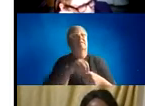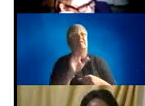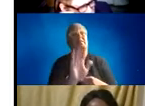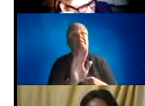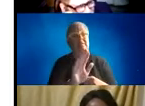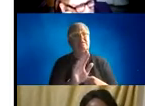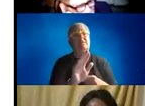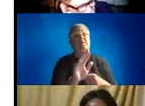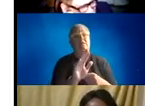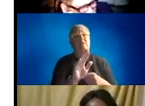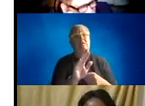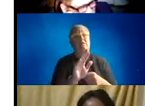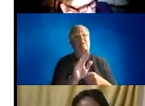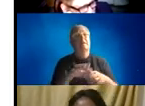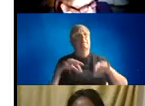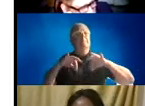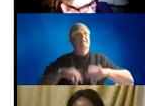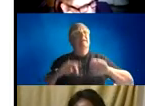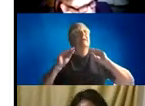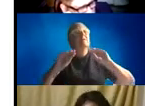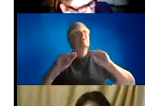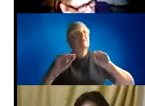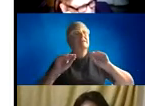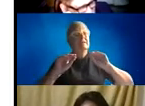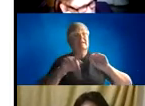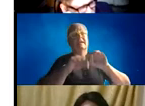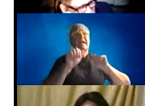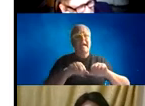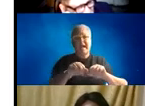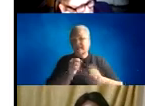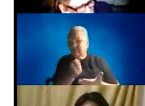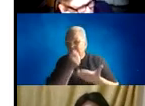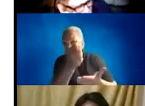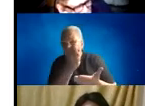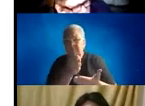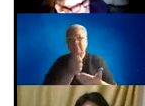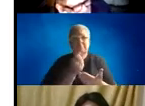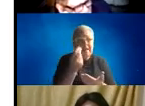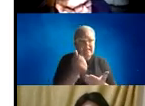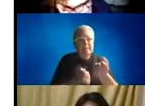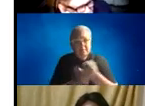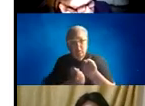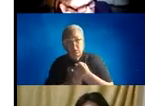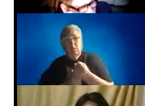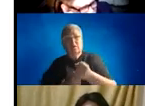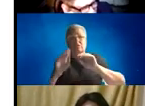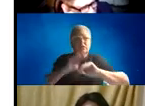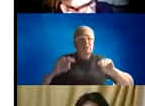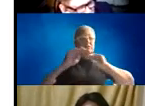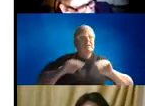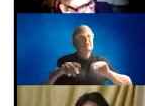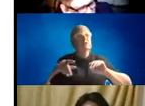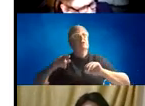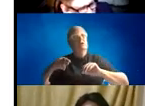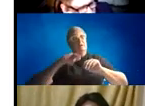of Education, they can then resource the schools and train the teachers with regard to the numbers that are actually there